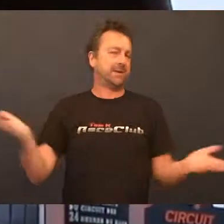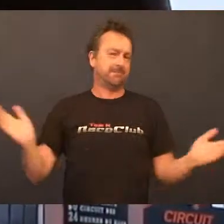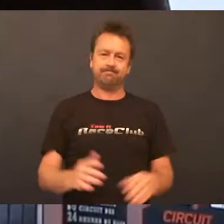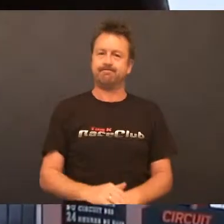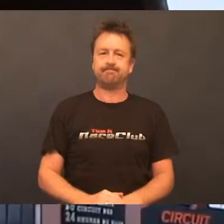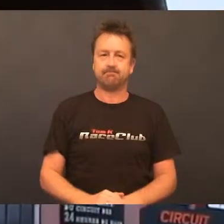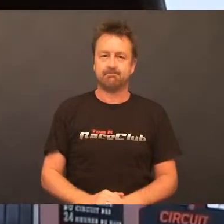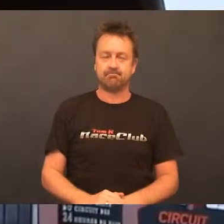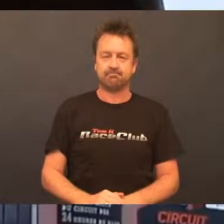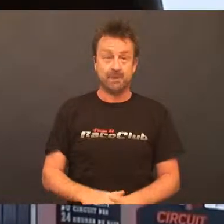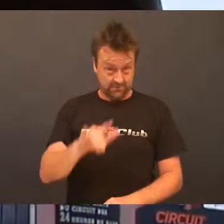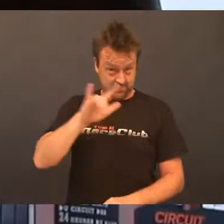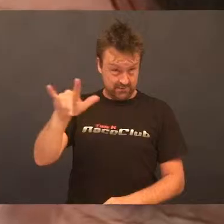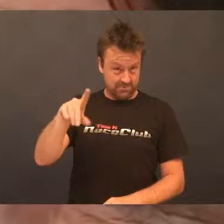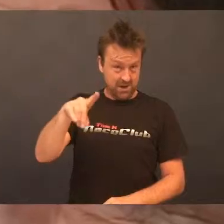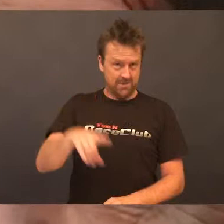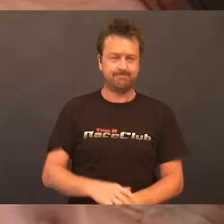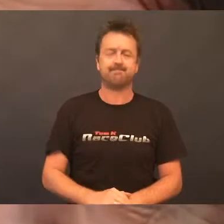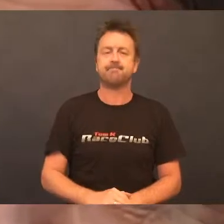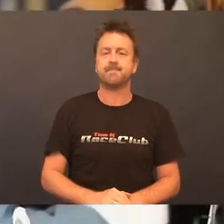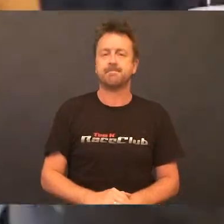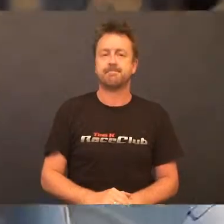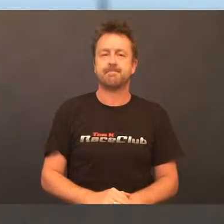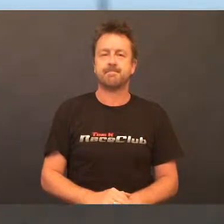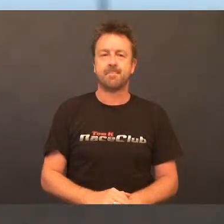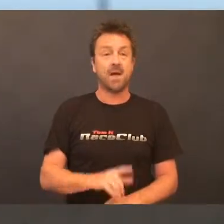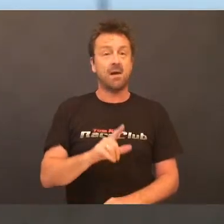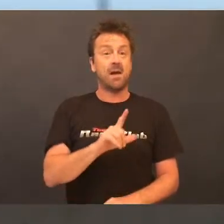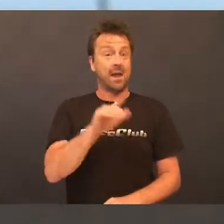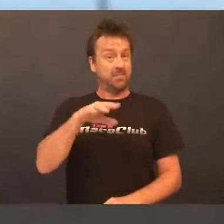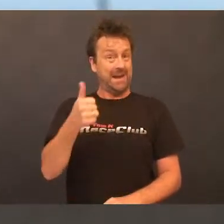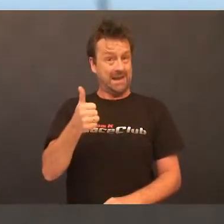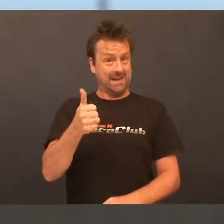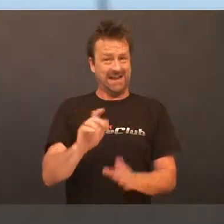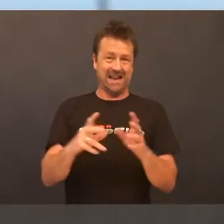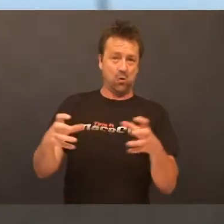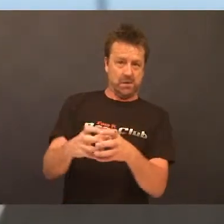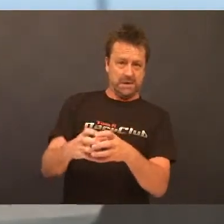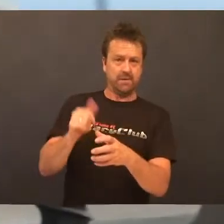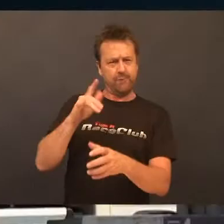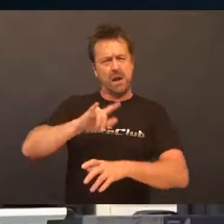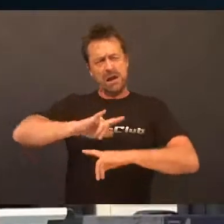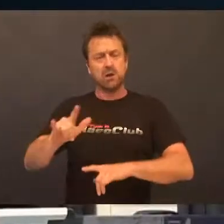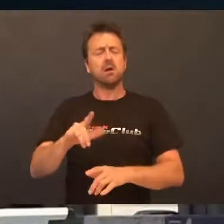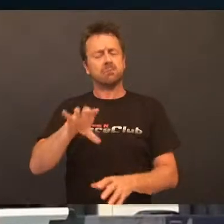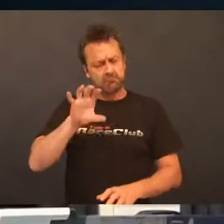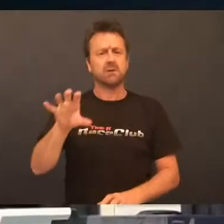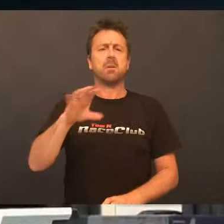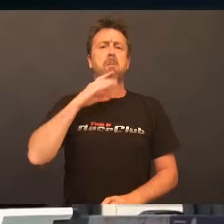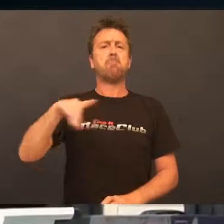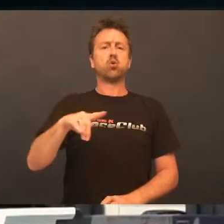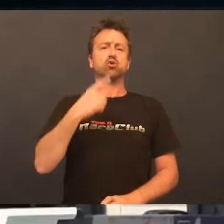open LMP1s. Isn't that right, Pierre? The LMP1 category is for